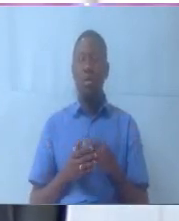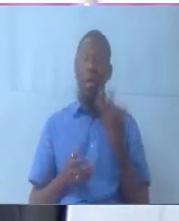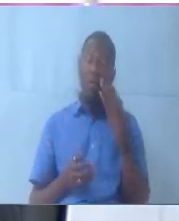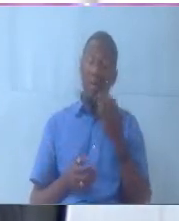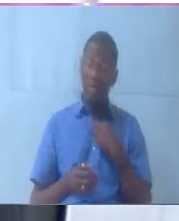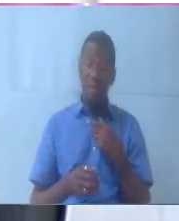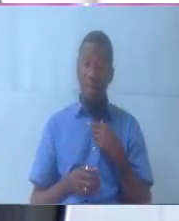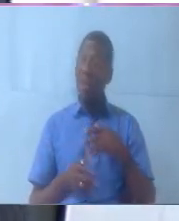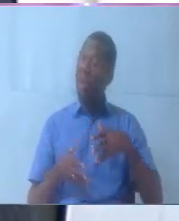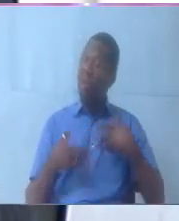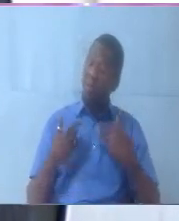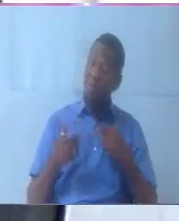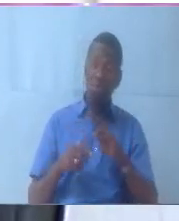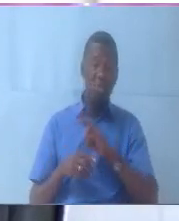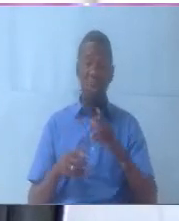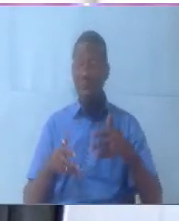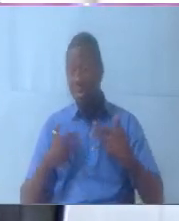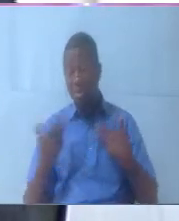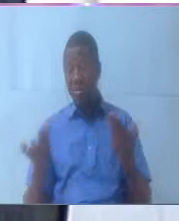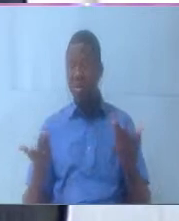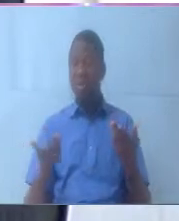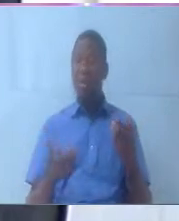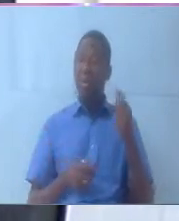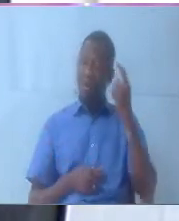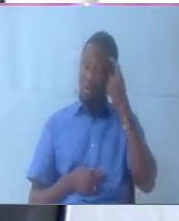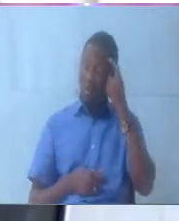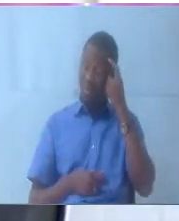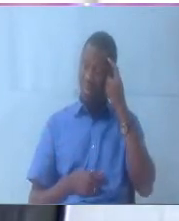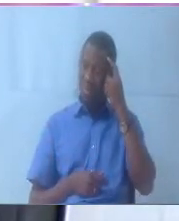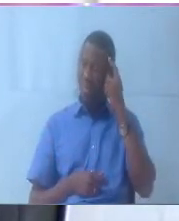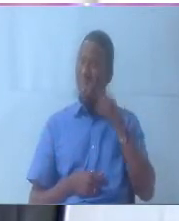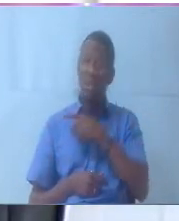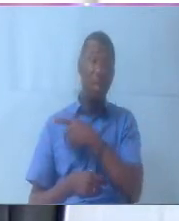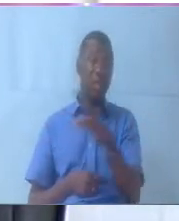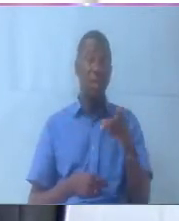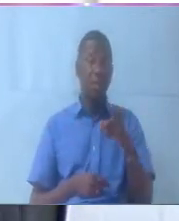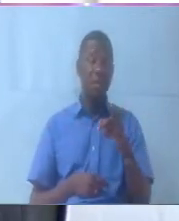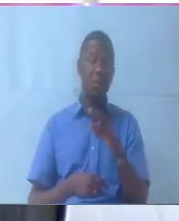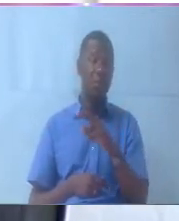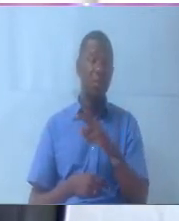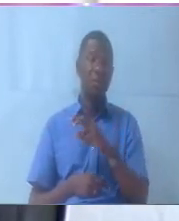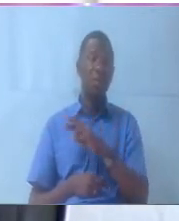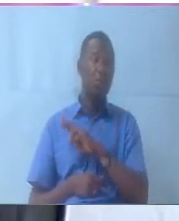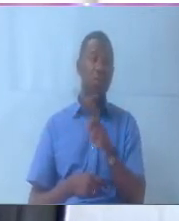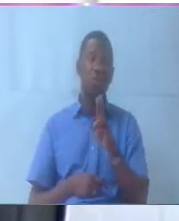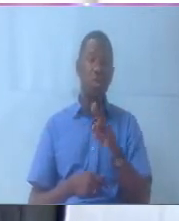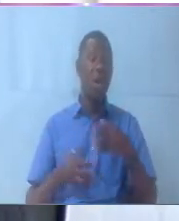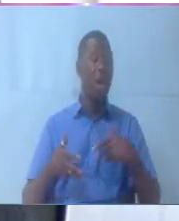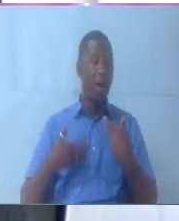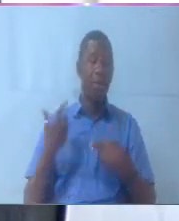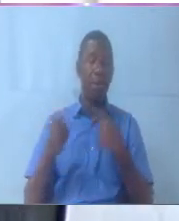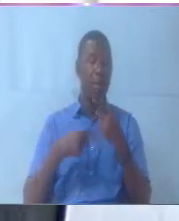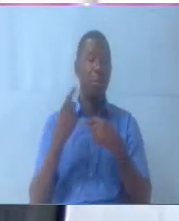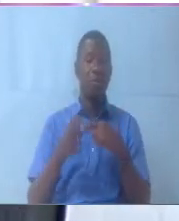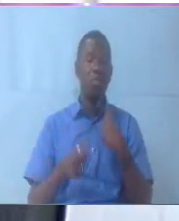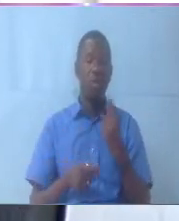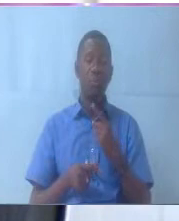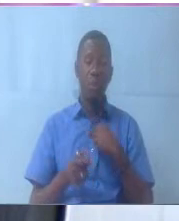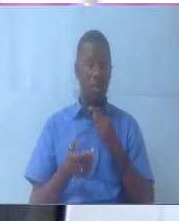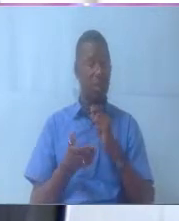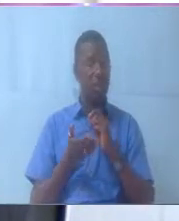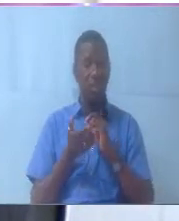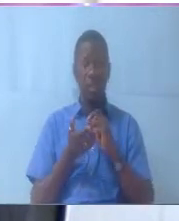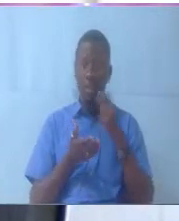were not aggrieved, I didn't know, but I think they were very unhappy with my decisions. Foi kamfata foi man kamfa maolonde barin sobeta kwa seke I